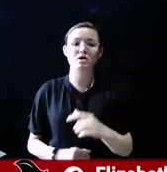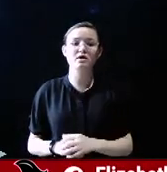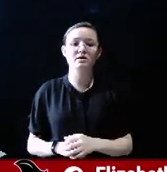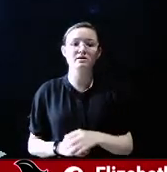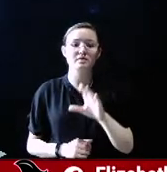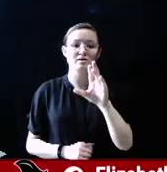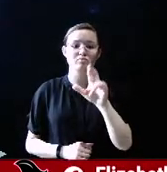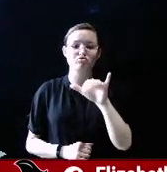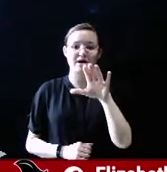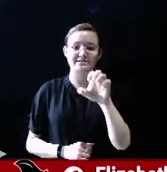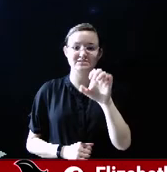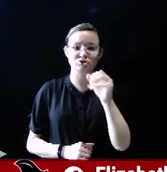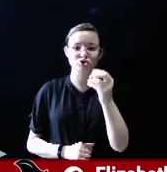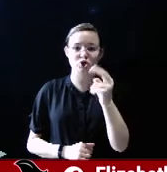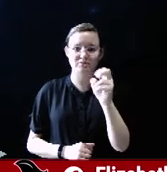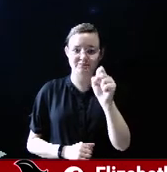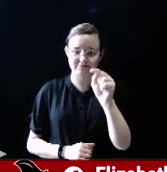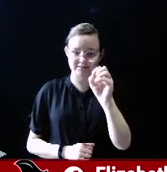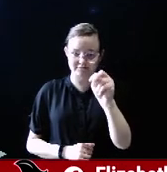Bryce Johnston.